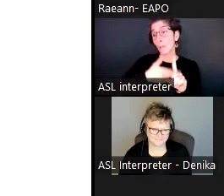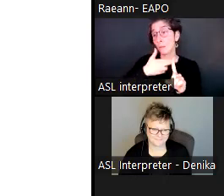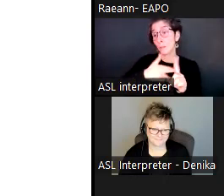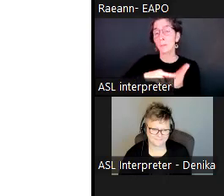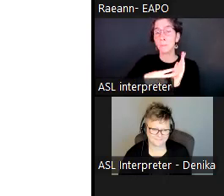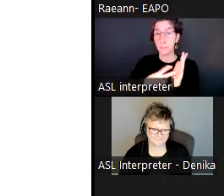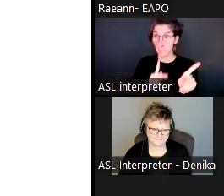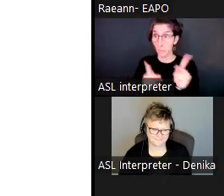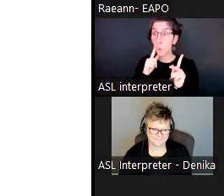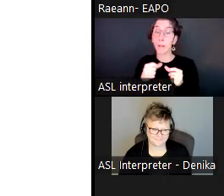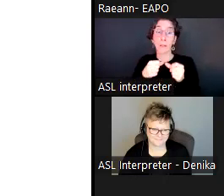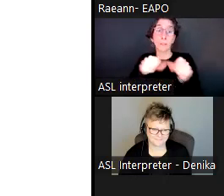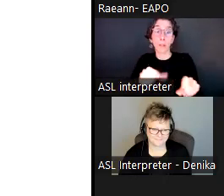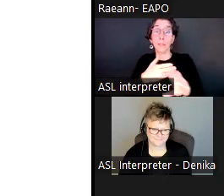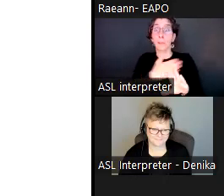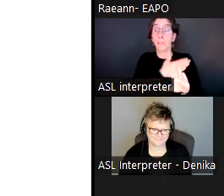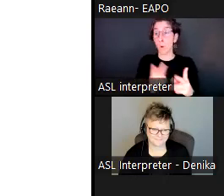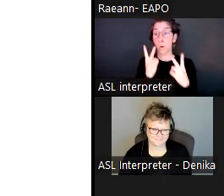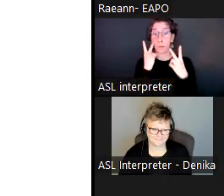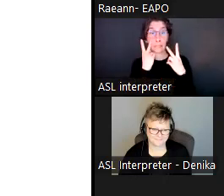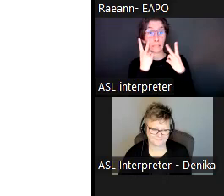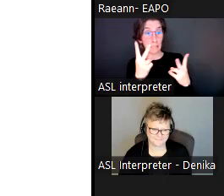deposits even before seeing these places.